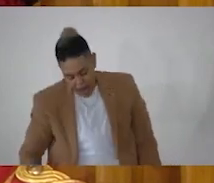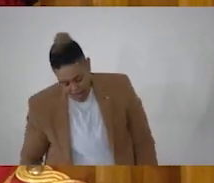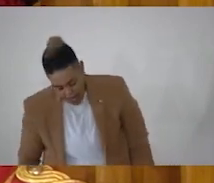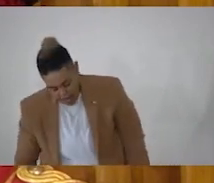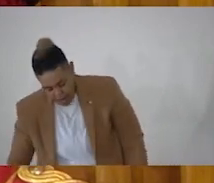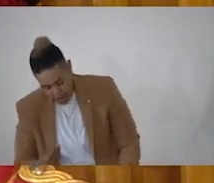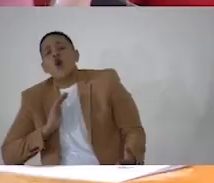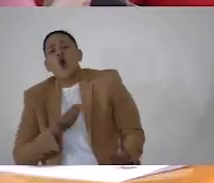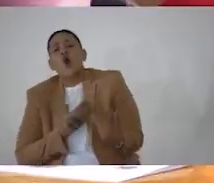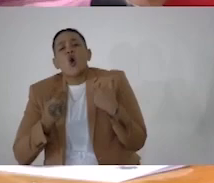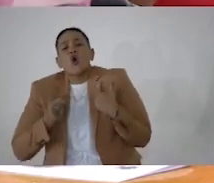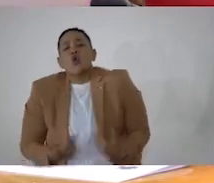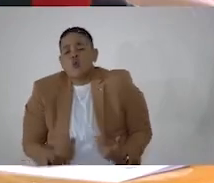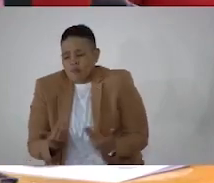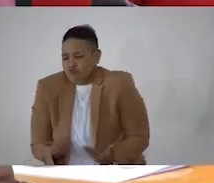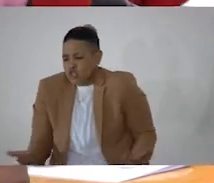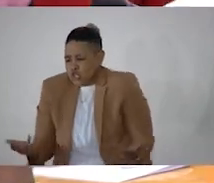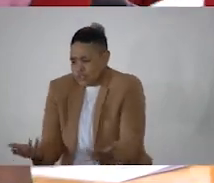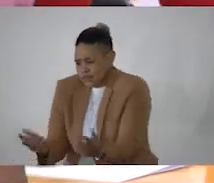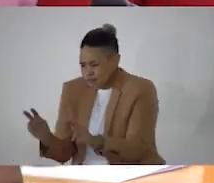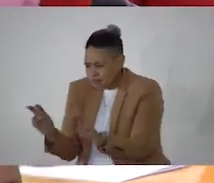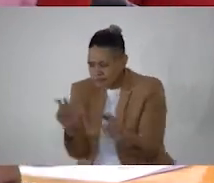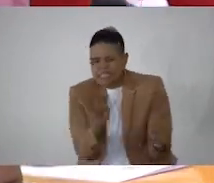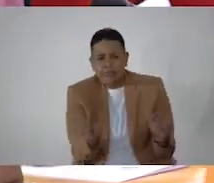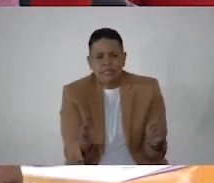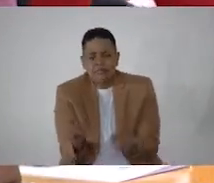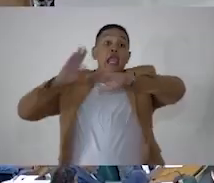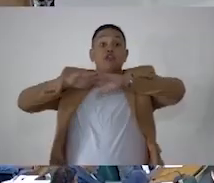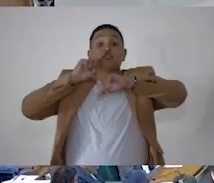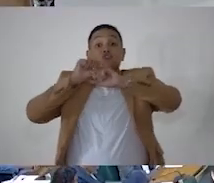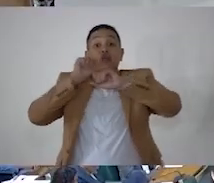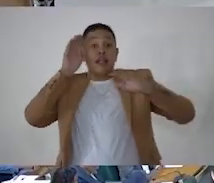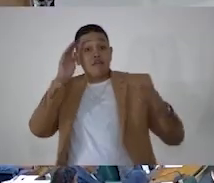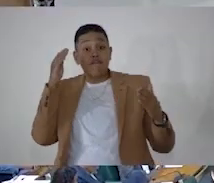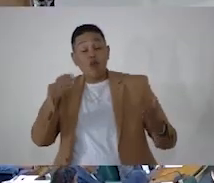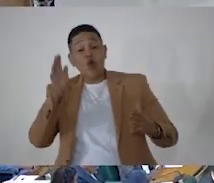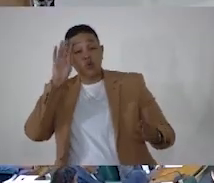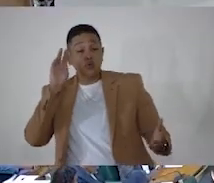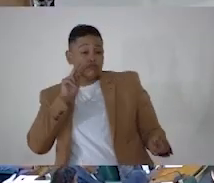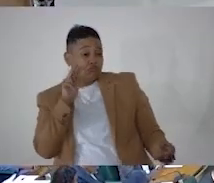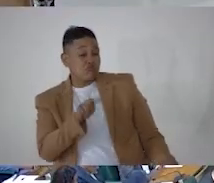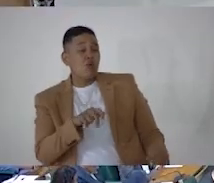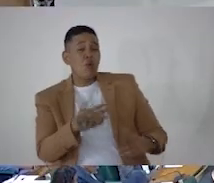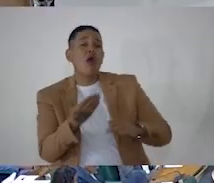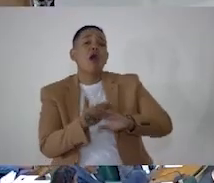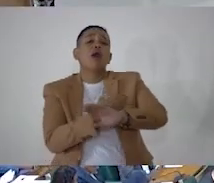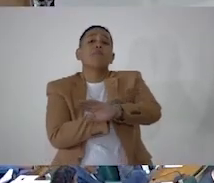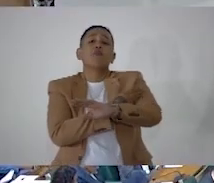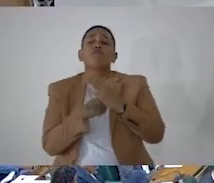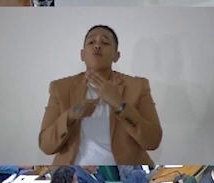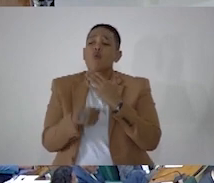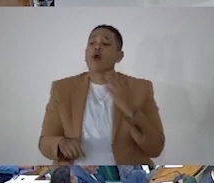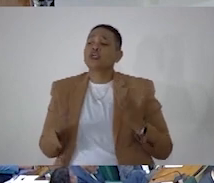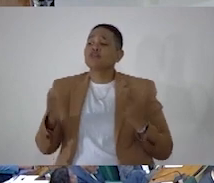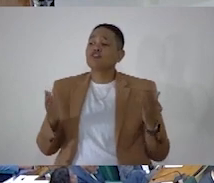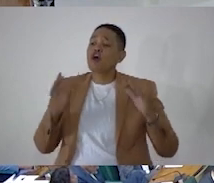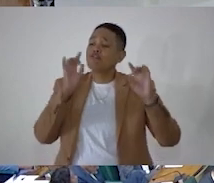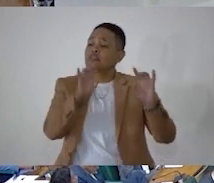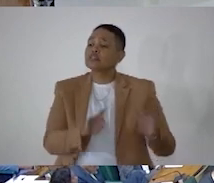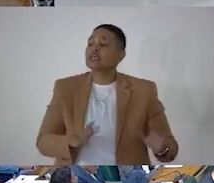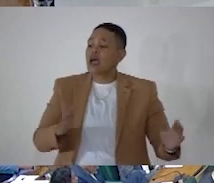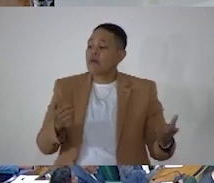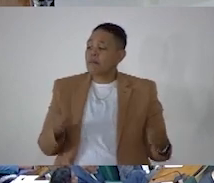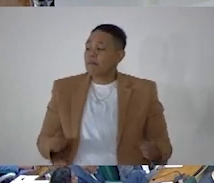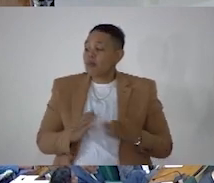2024-2025 financial year. Increased focus will be placed on improved quality of service